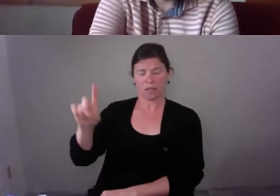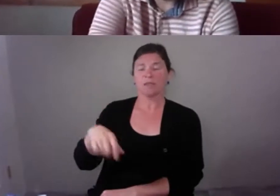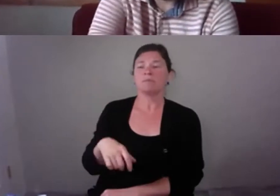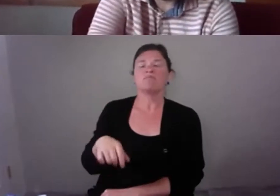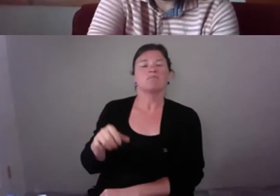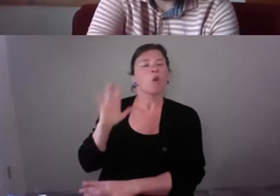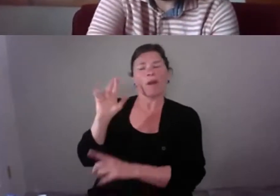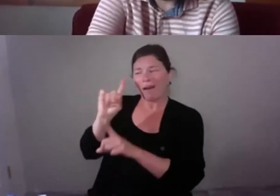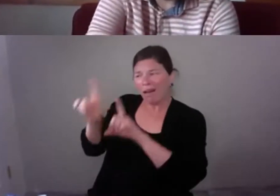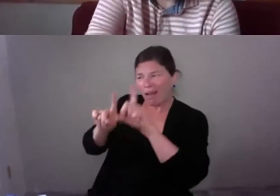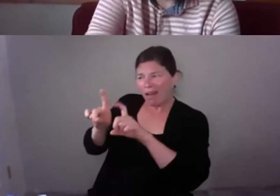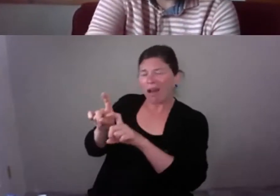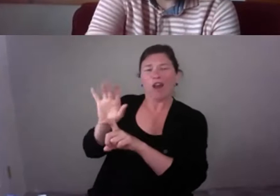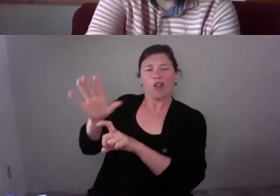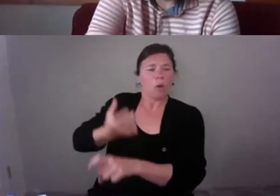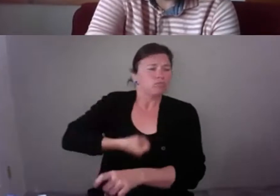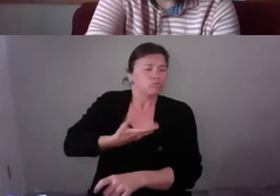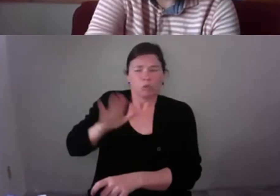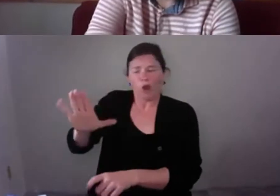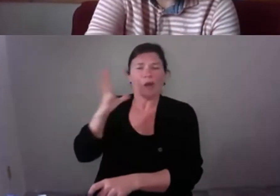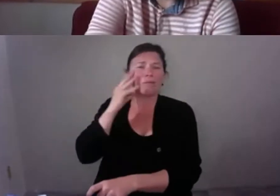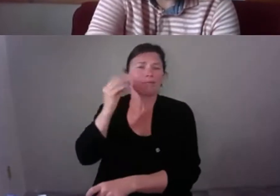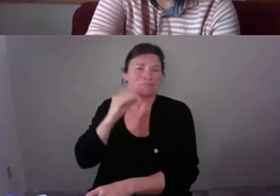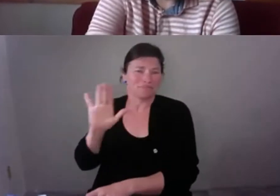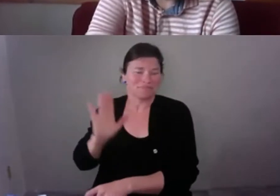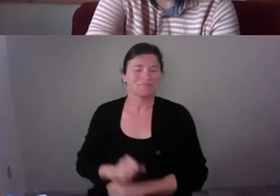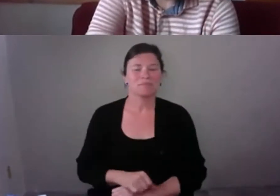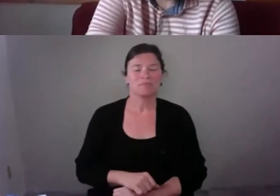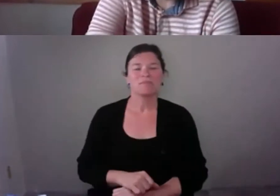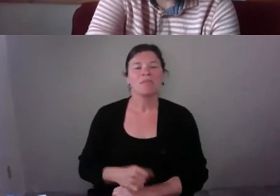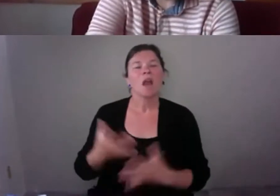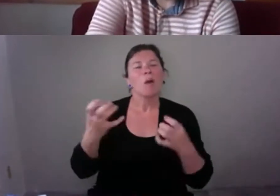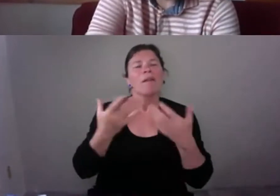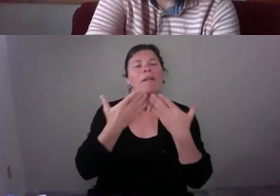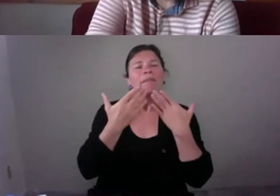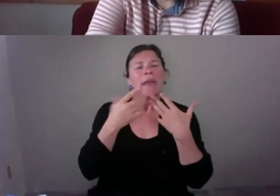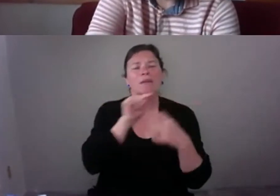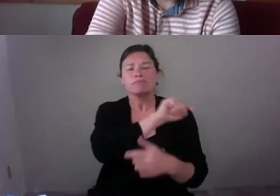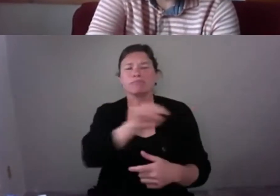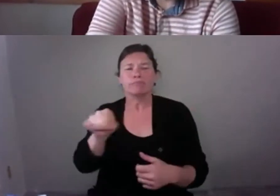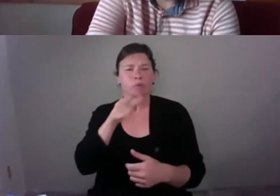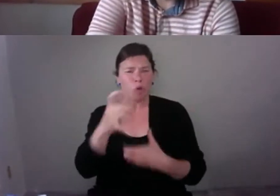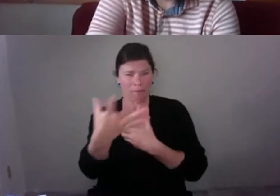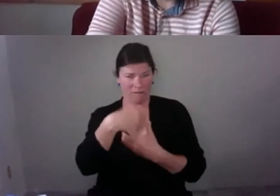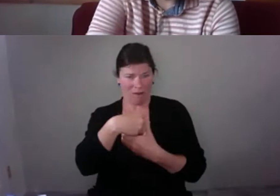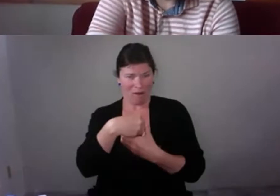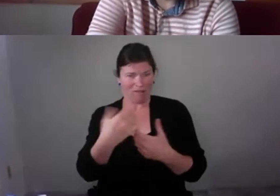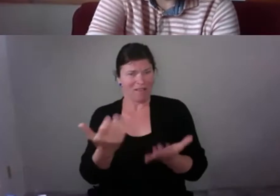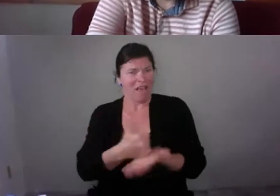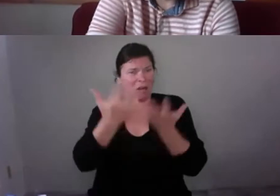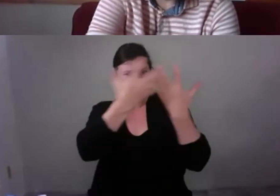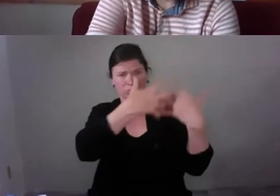who participated in this effort to make this Alaska Virtual Disability Pride Day happen. So not only the